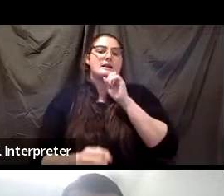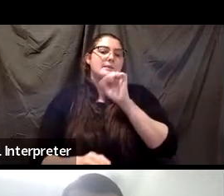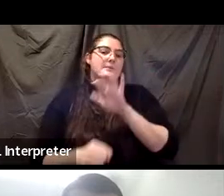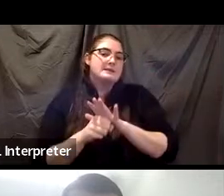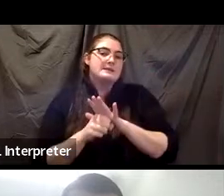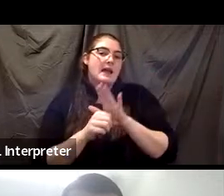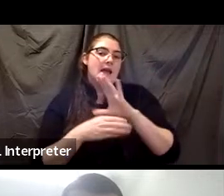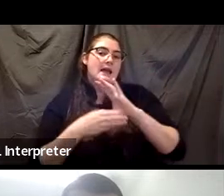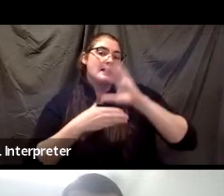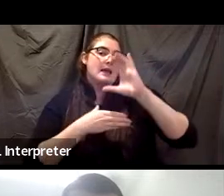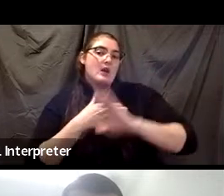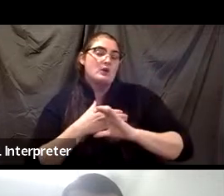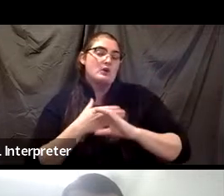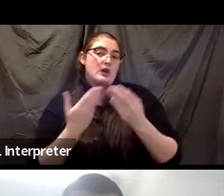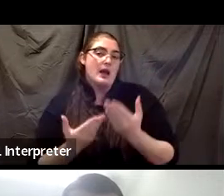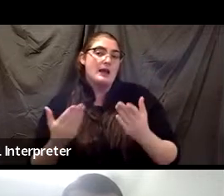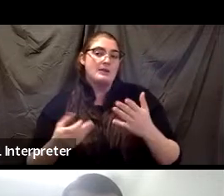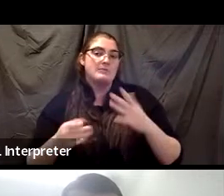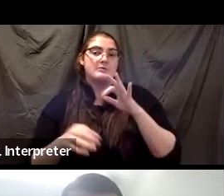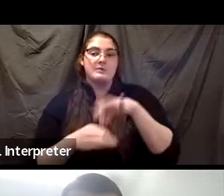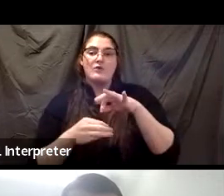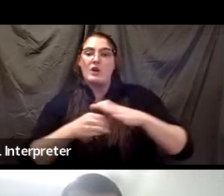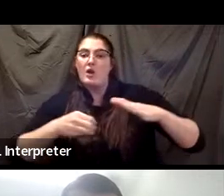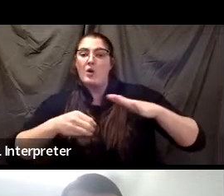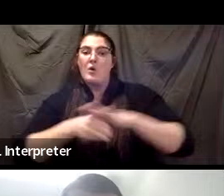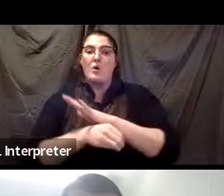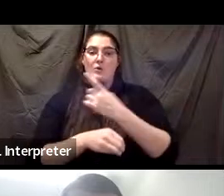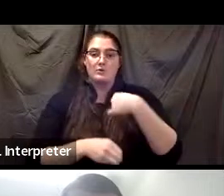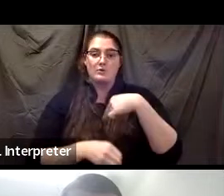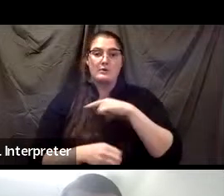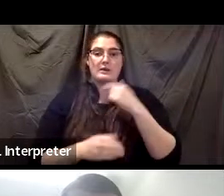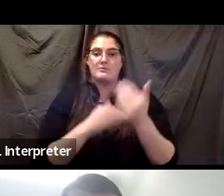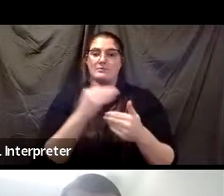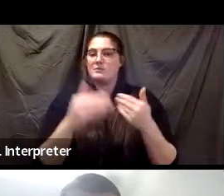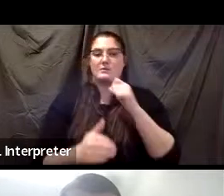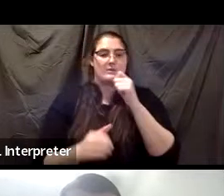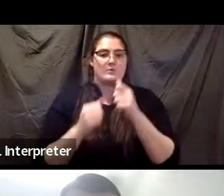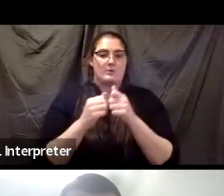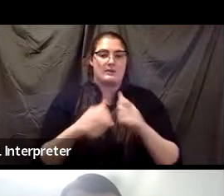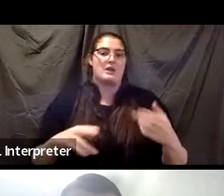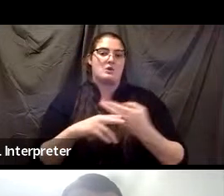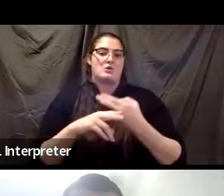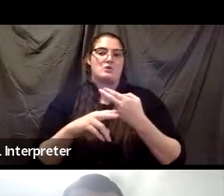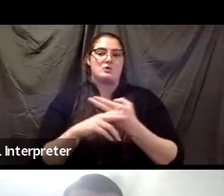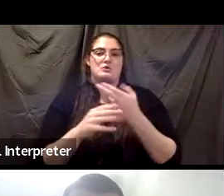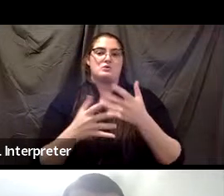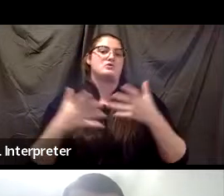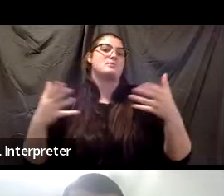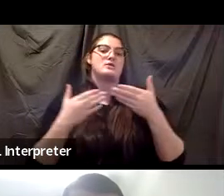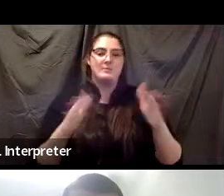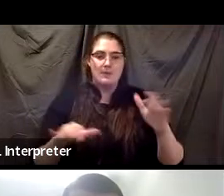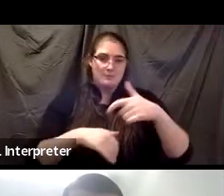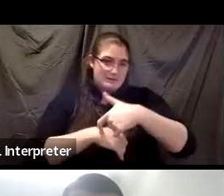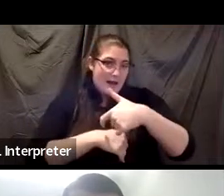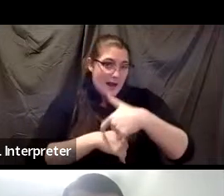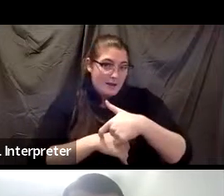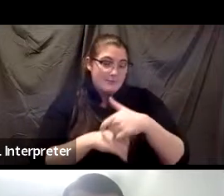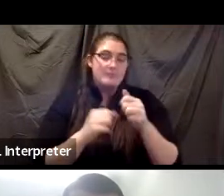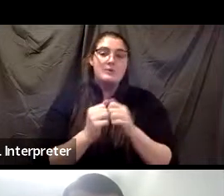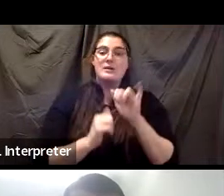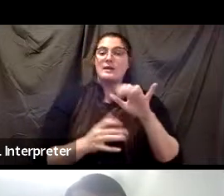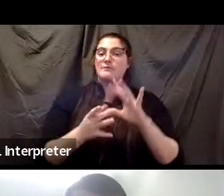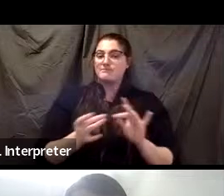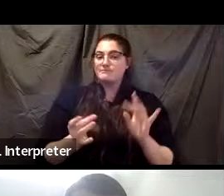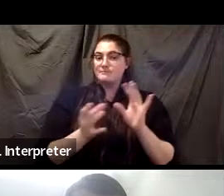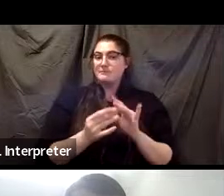a whole during tonight's meeting so we can proceed with the meeting without using too much of the public's time. With that being said,